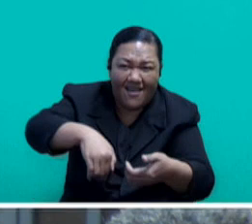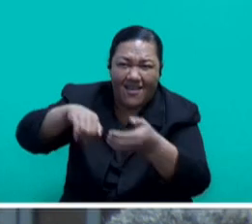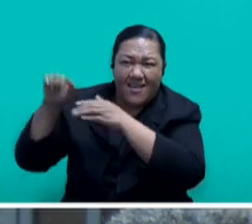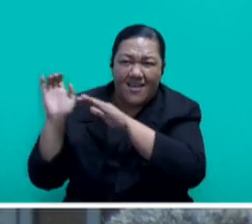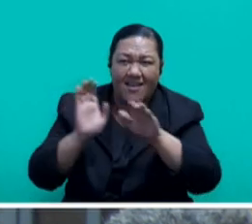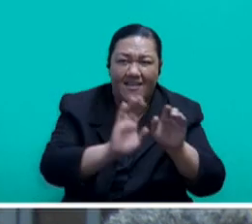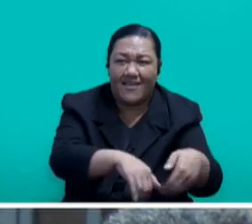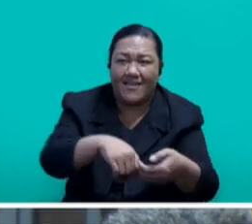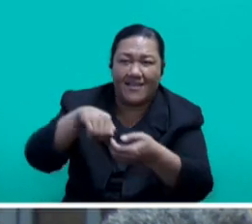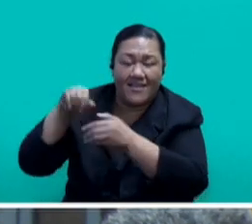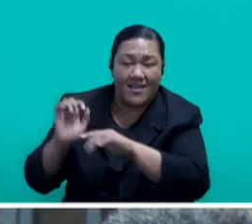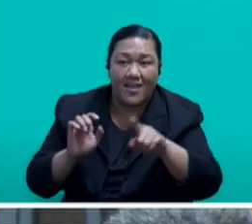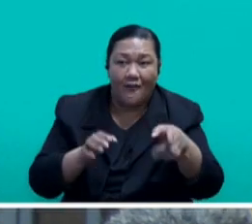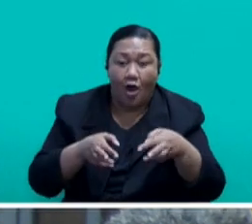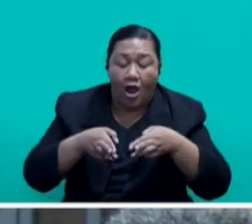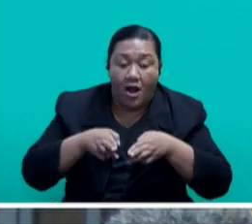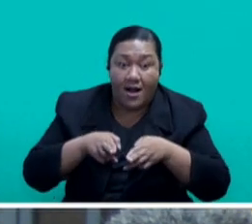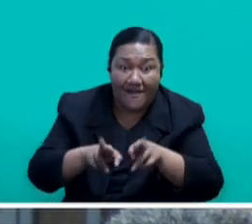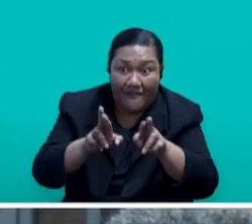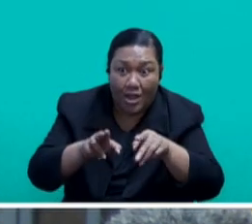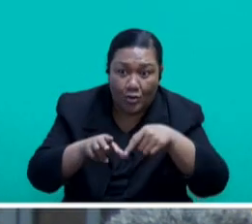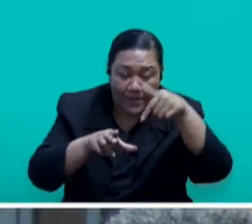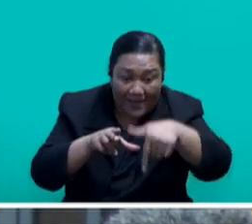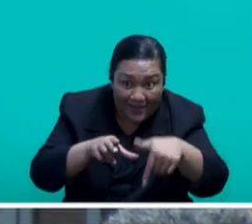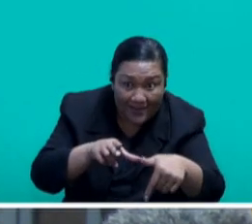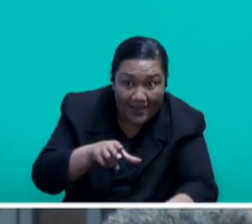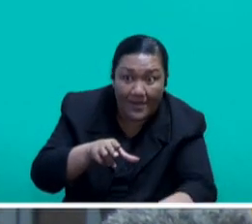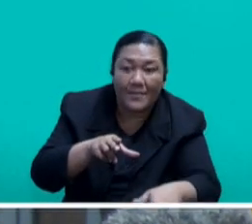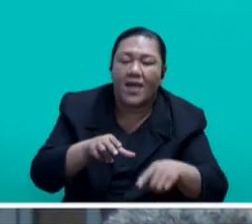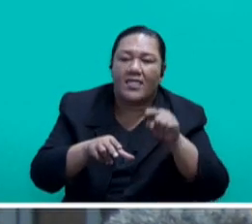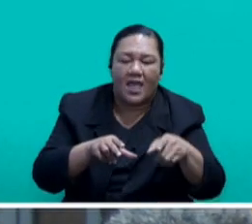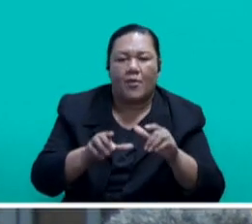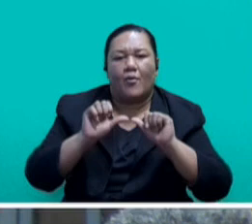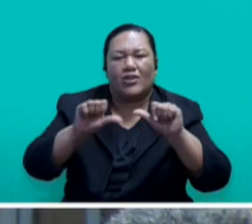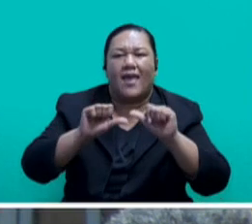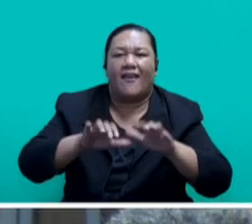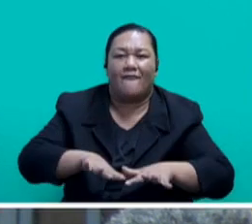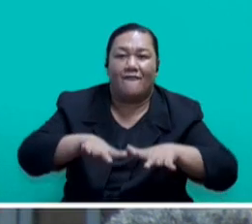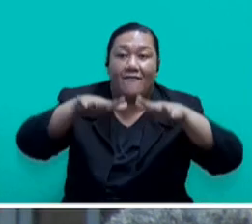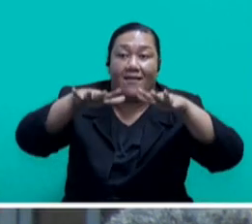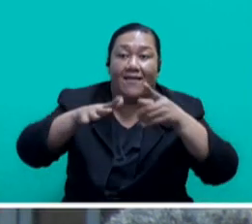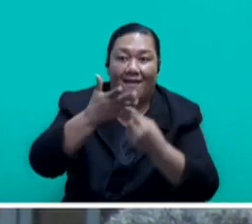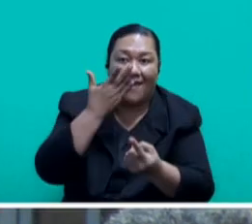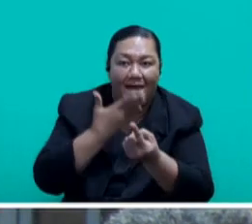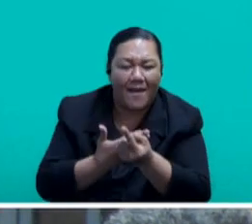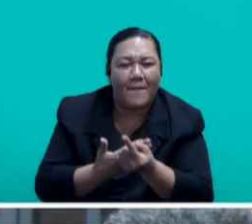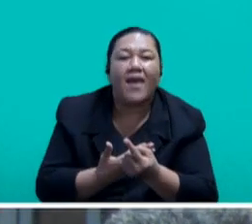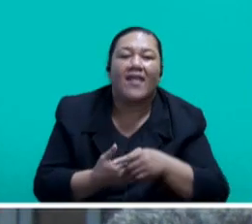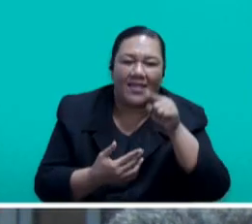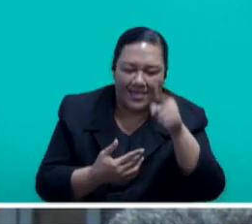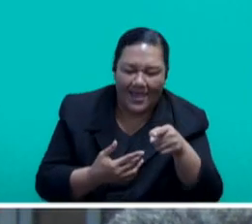rice irrigation scheme is also commended. This will definitely address disaster risk